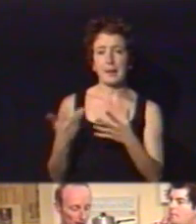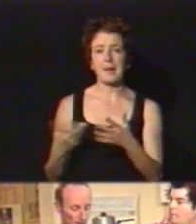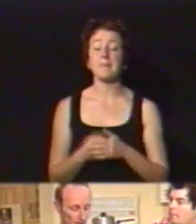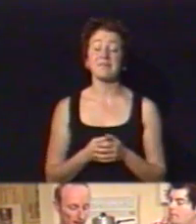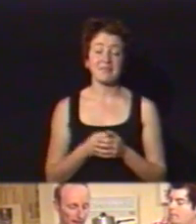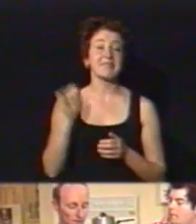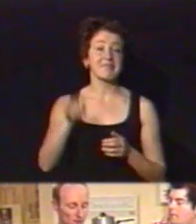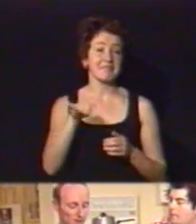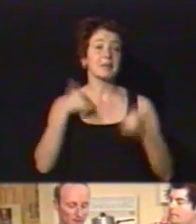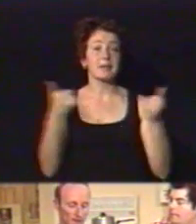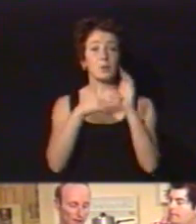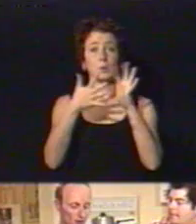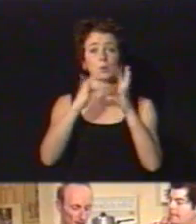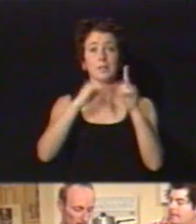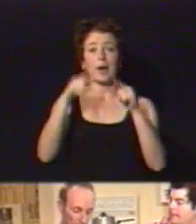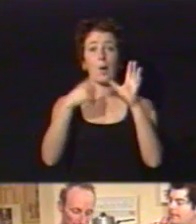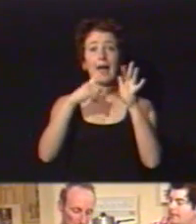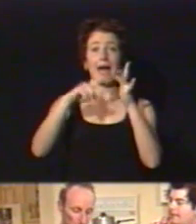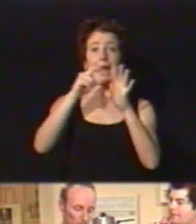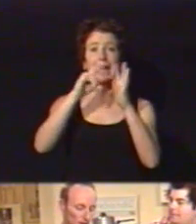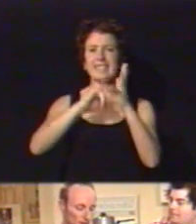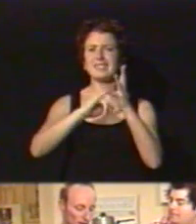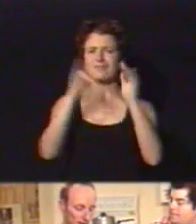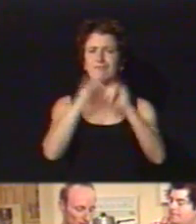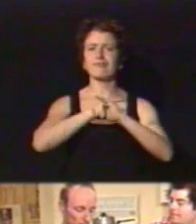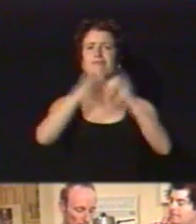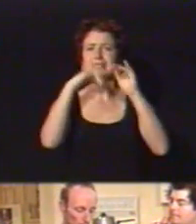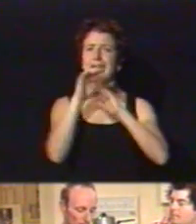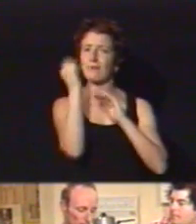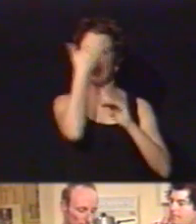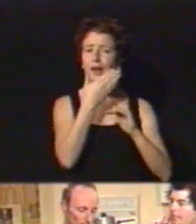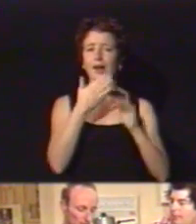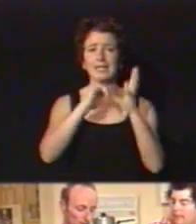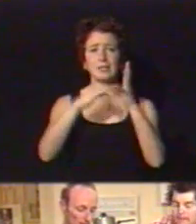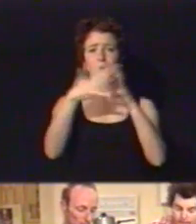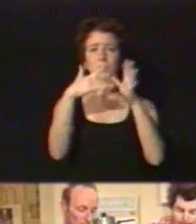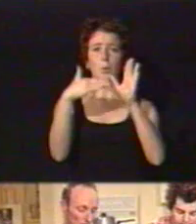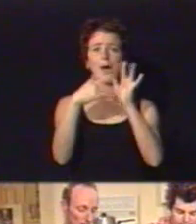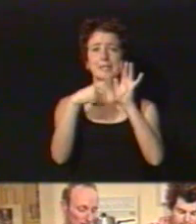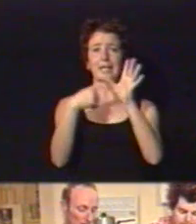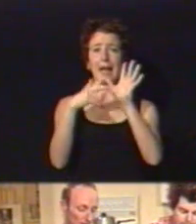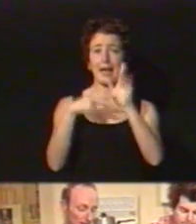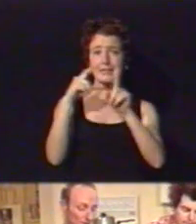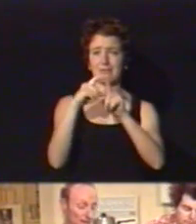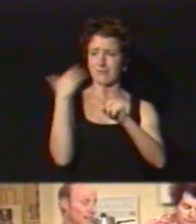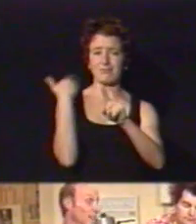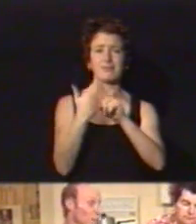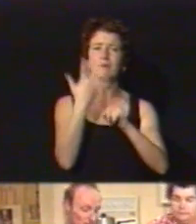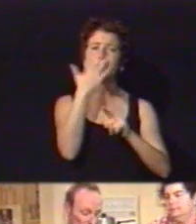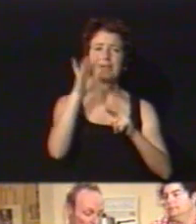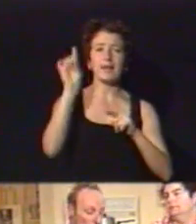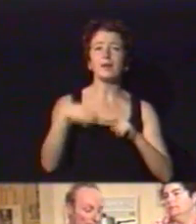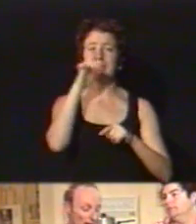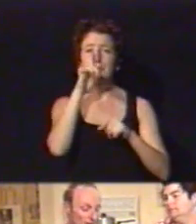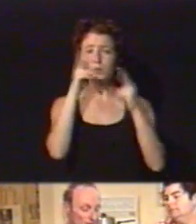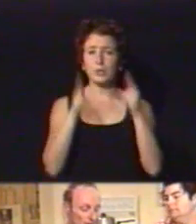news about the AIDS crisis in Africa. Swaziland, they've had about 50,000 people dying of AIDS in